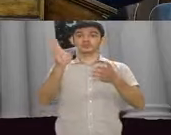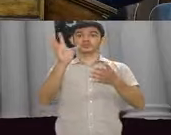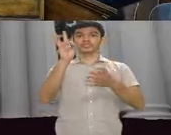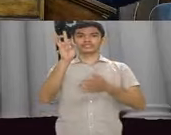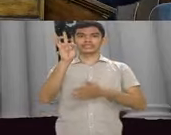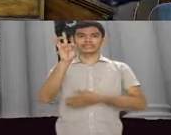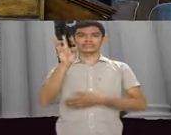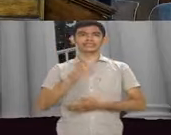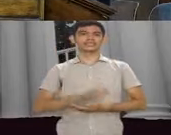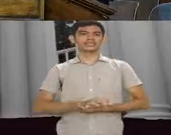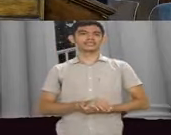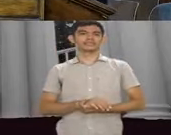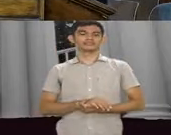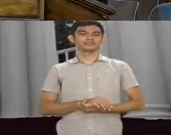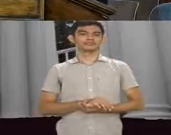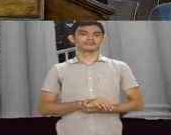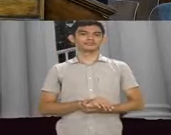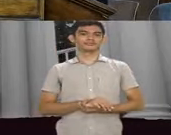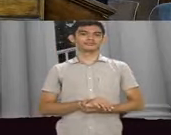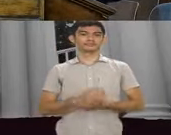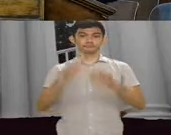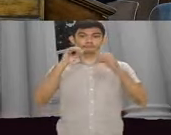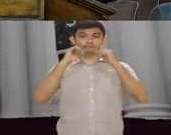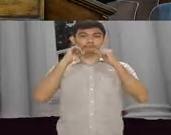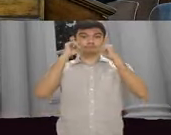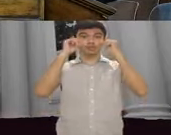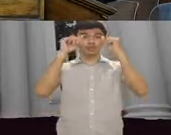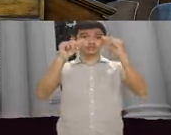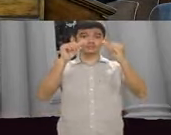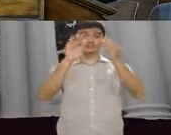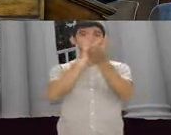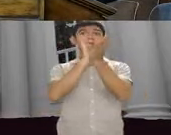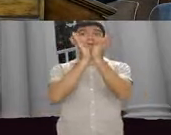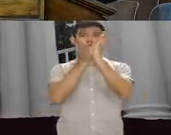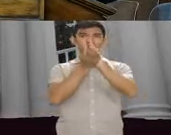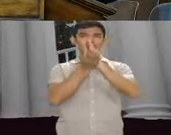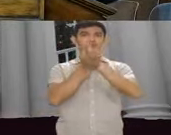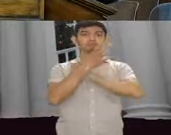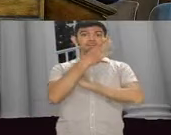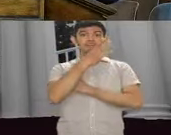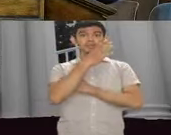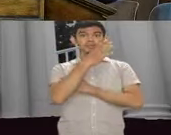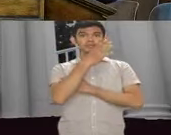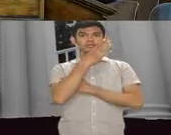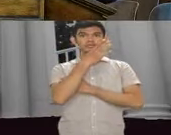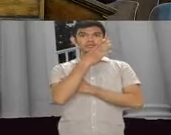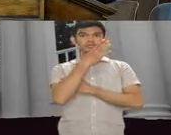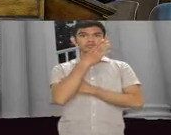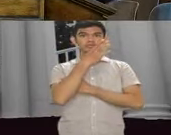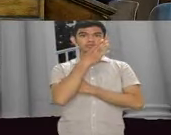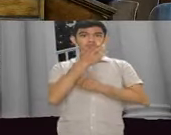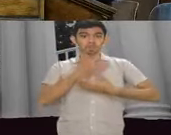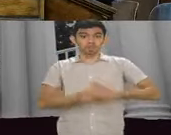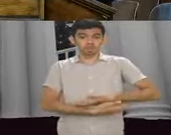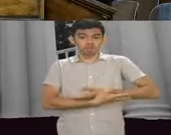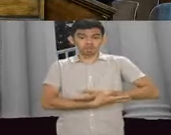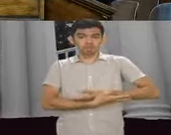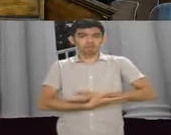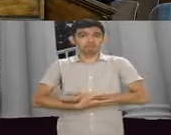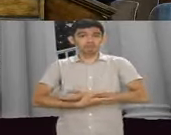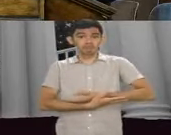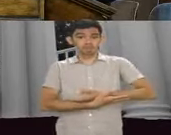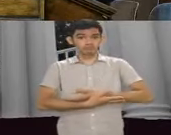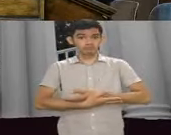46. Now, the Annunciation, nga mahimo siyang mama, mukarga siya